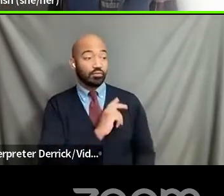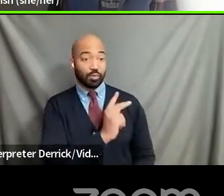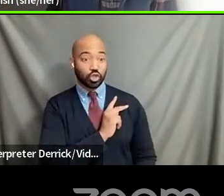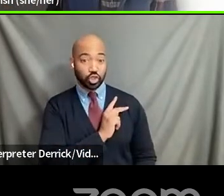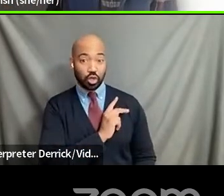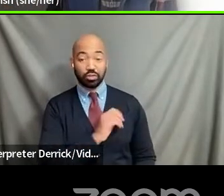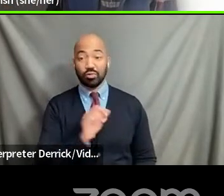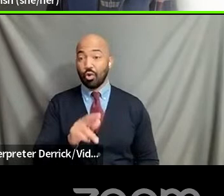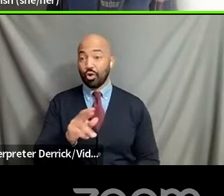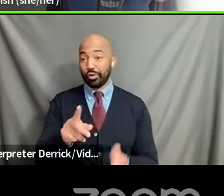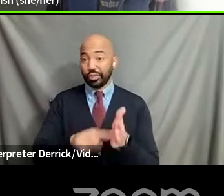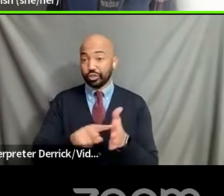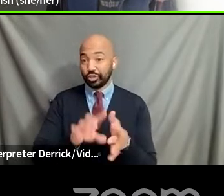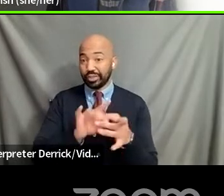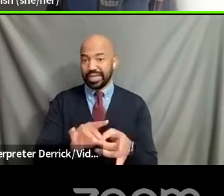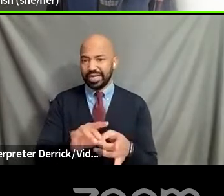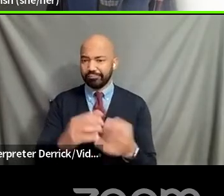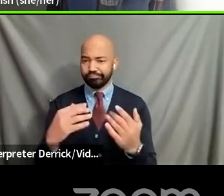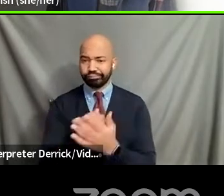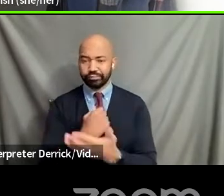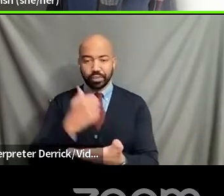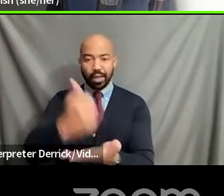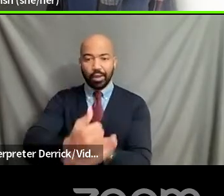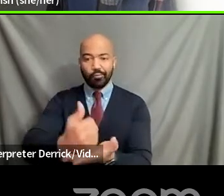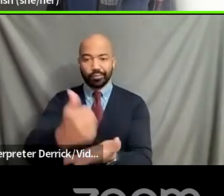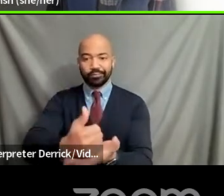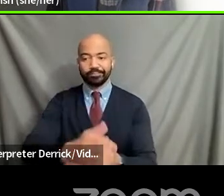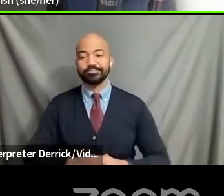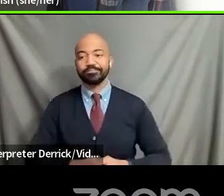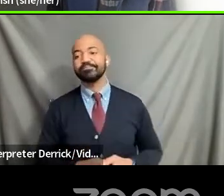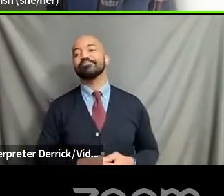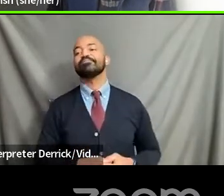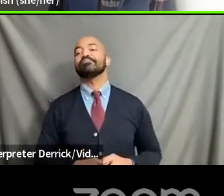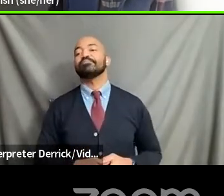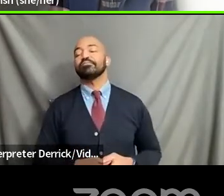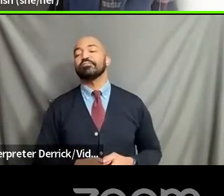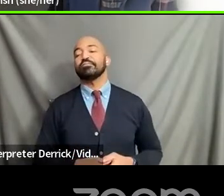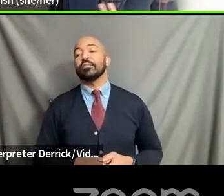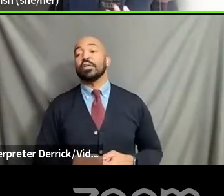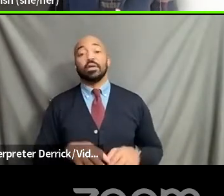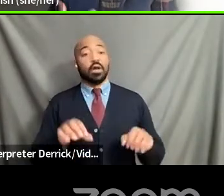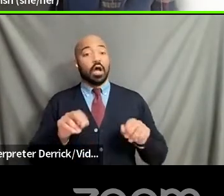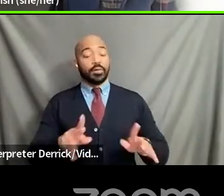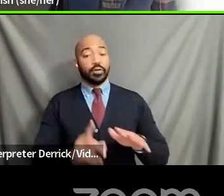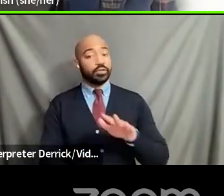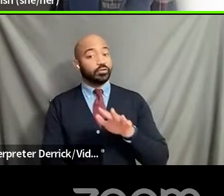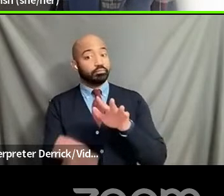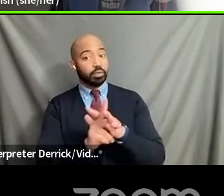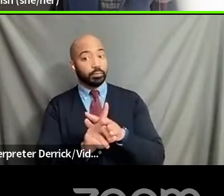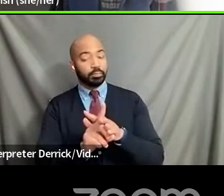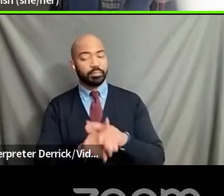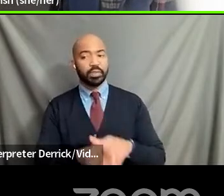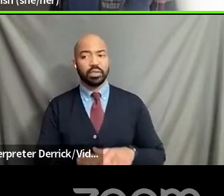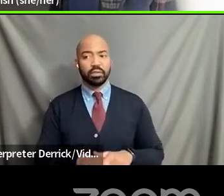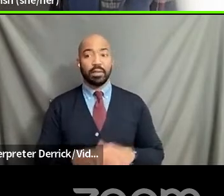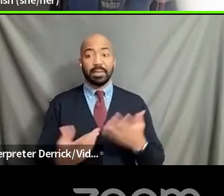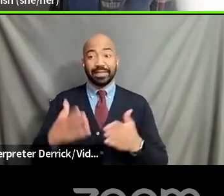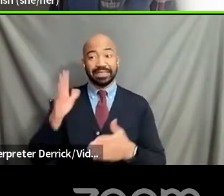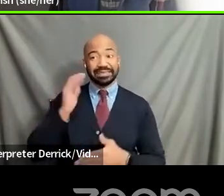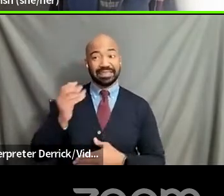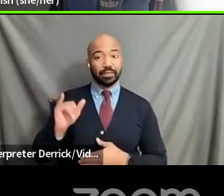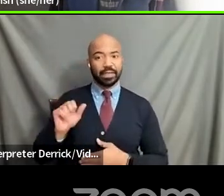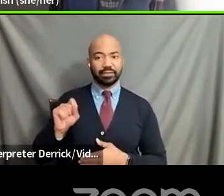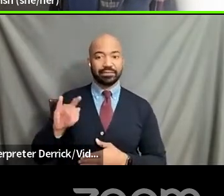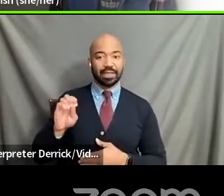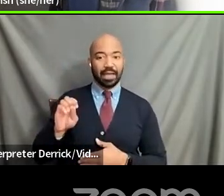whatever. And then taking advantage of opportunities that seem like side projects at the time, but could develop into